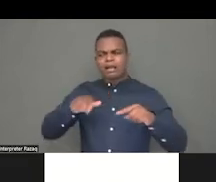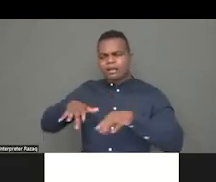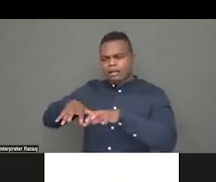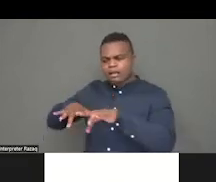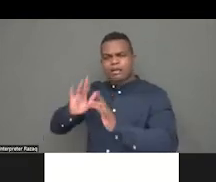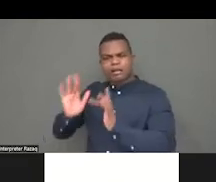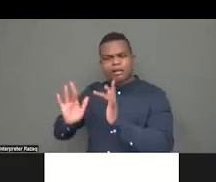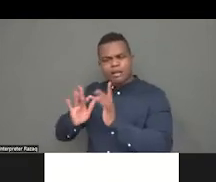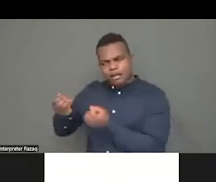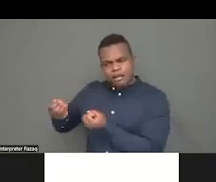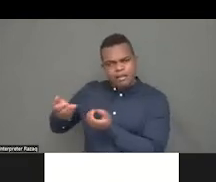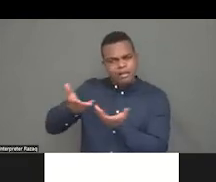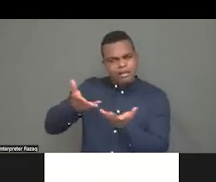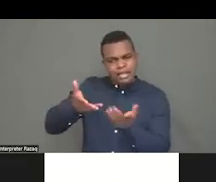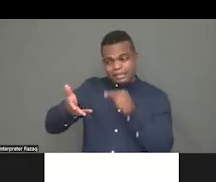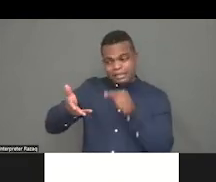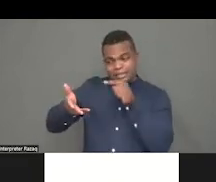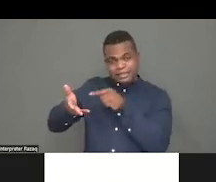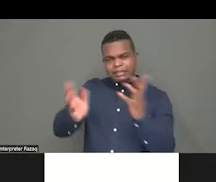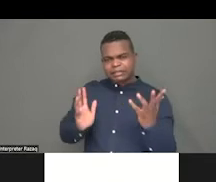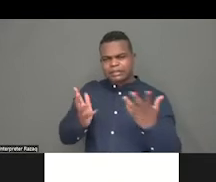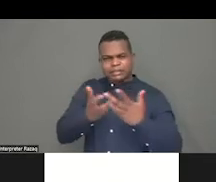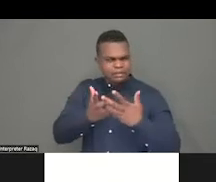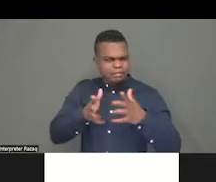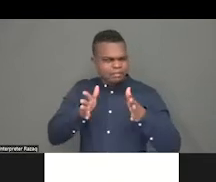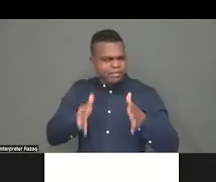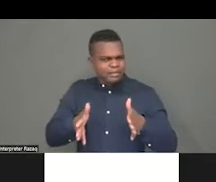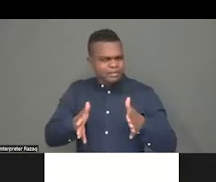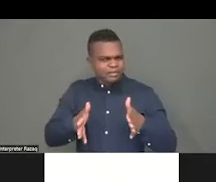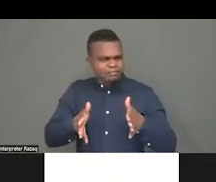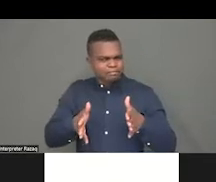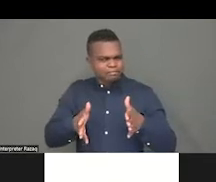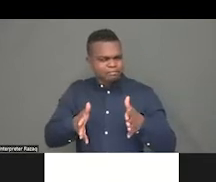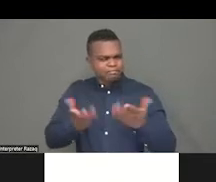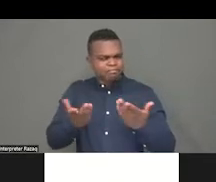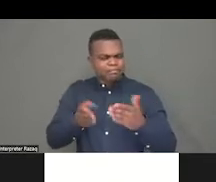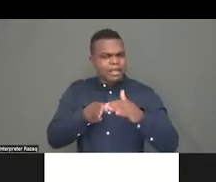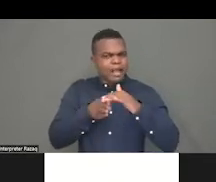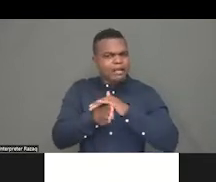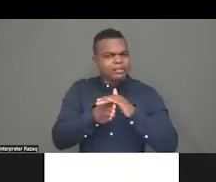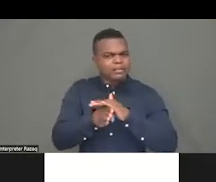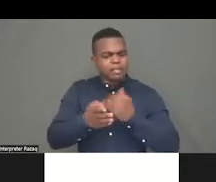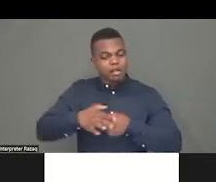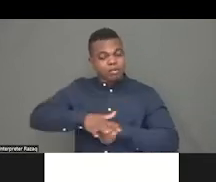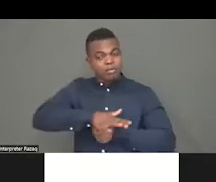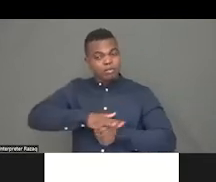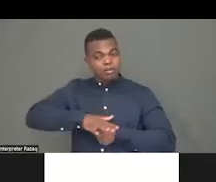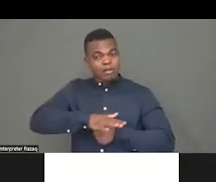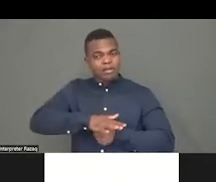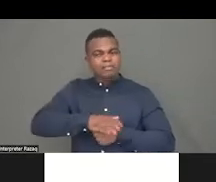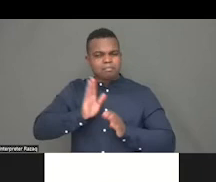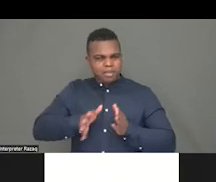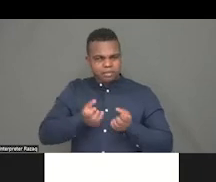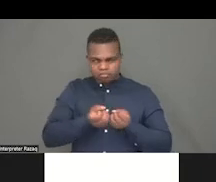affordability situation, one of our panelists from the World Bank already explained it very